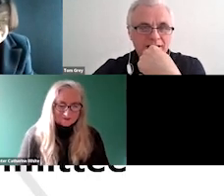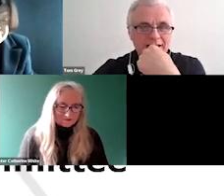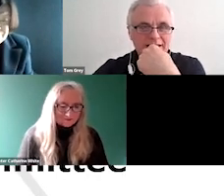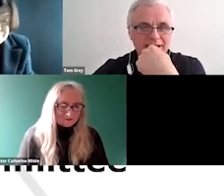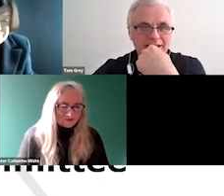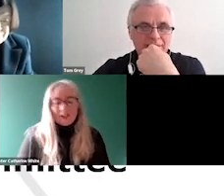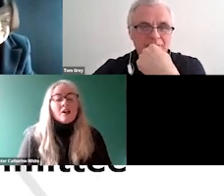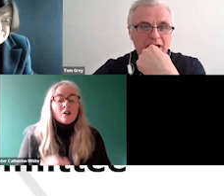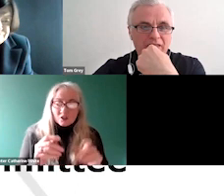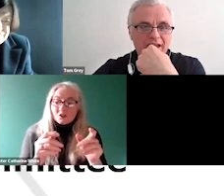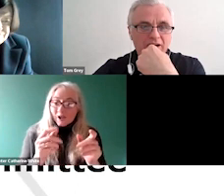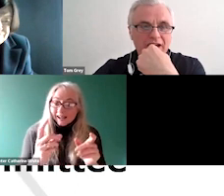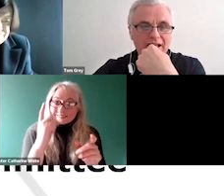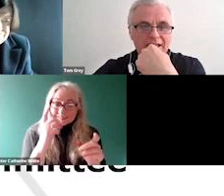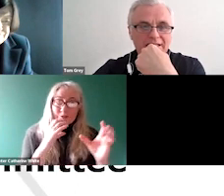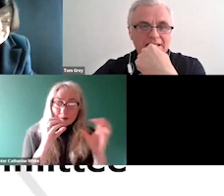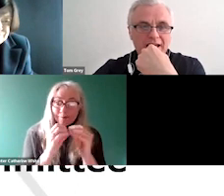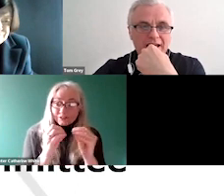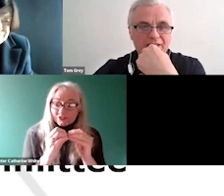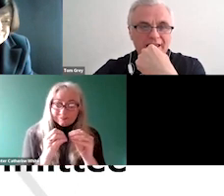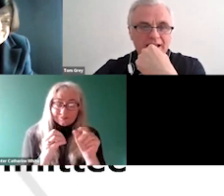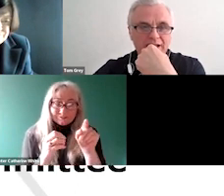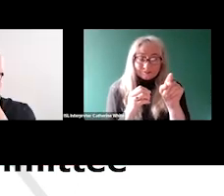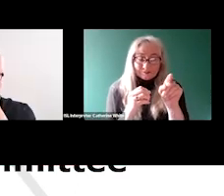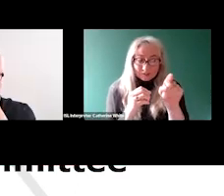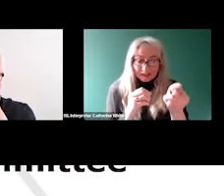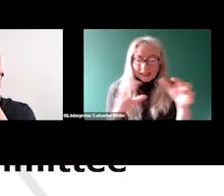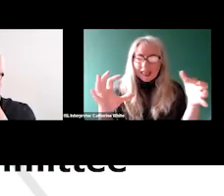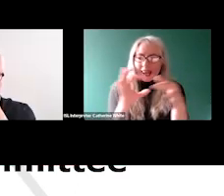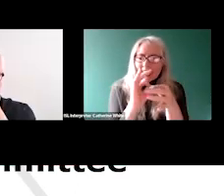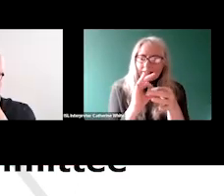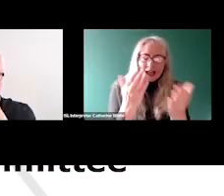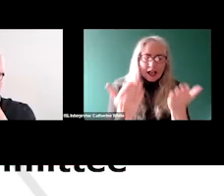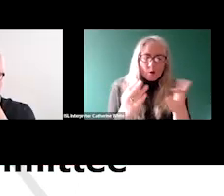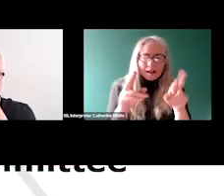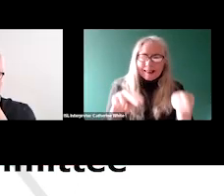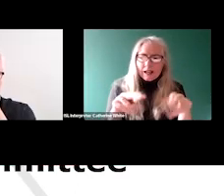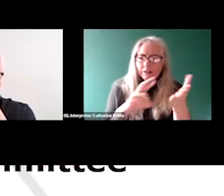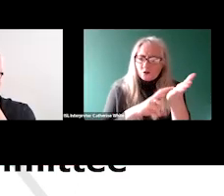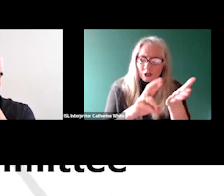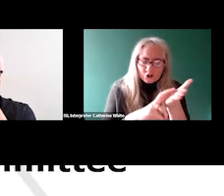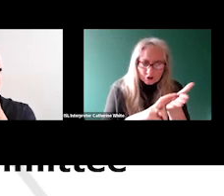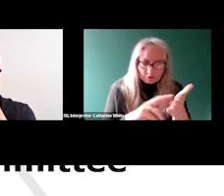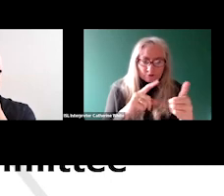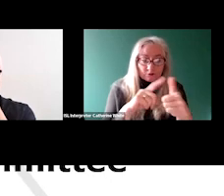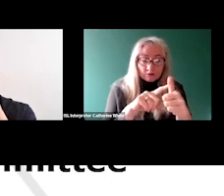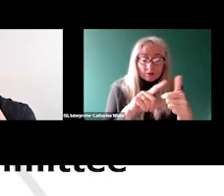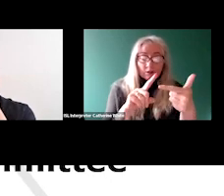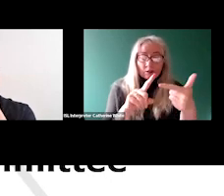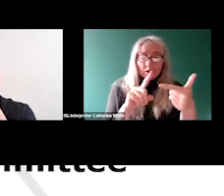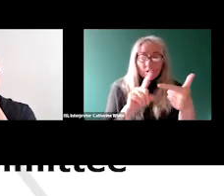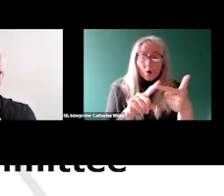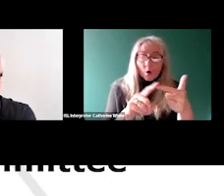So as I said, there is the link to register. And then once